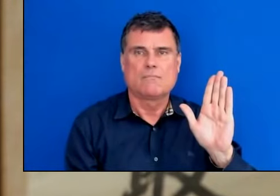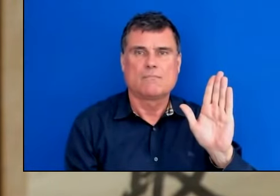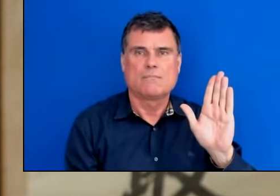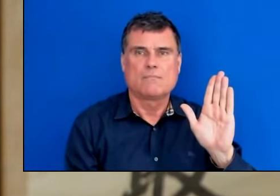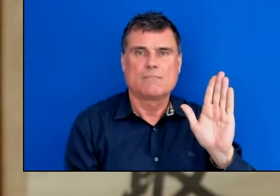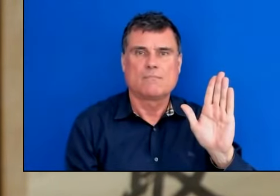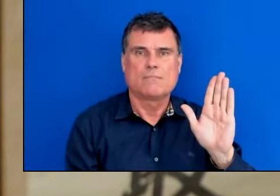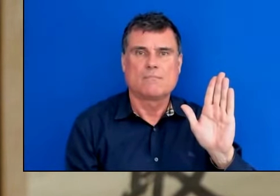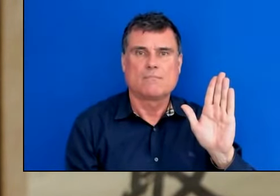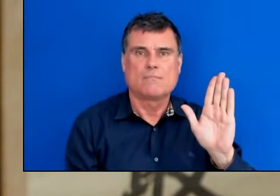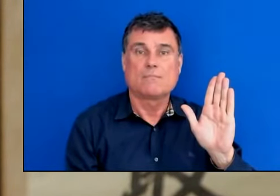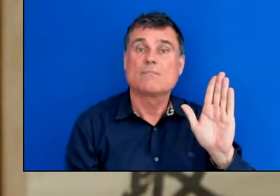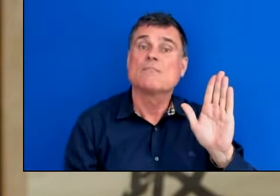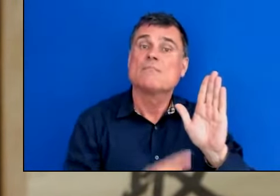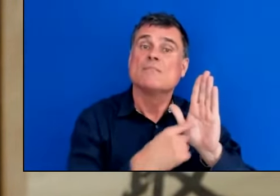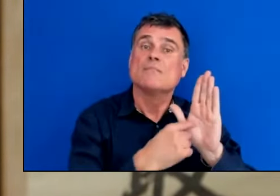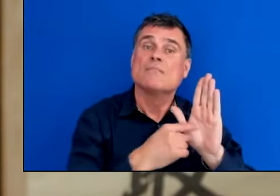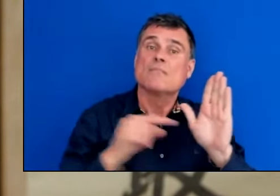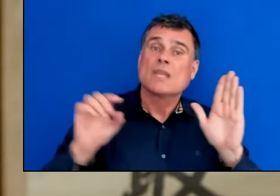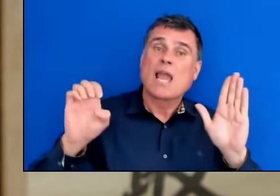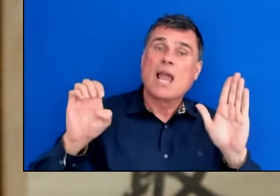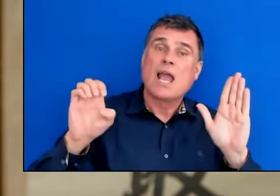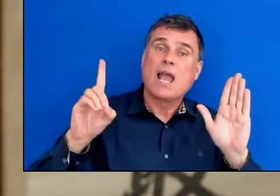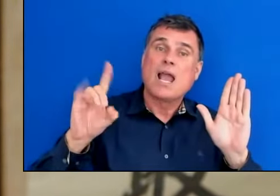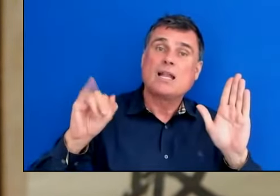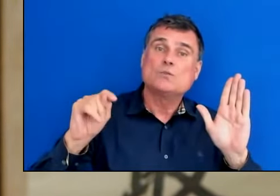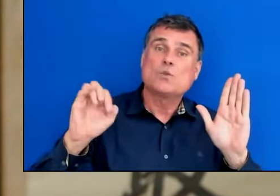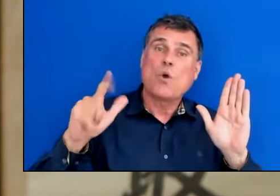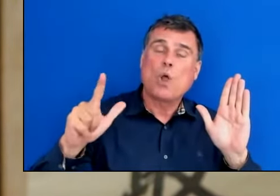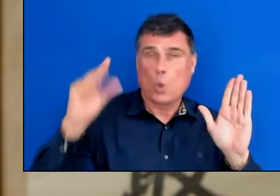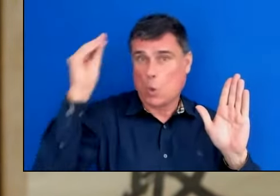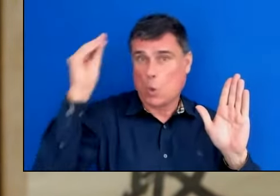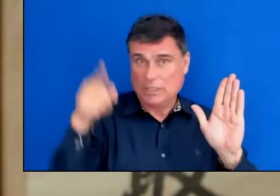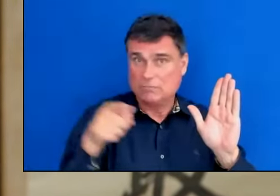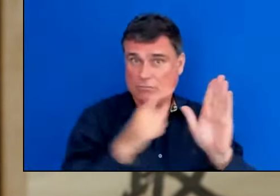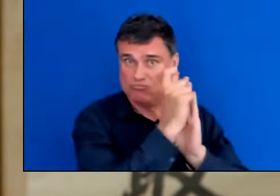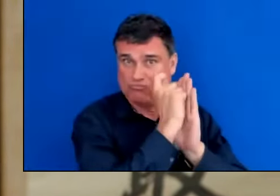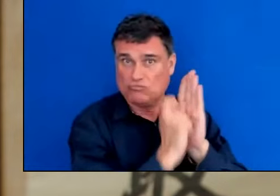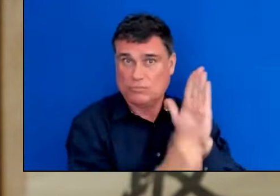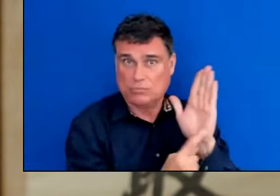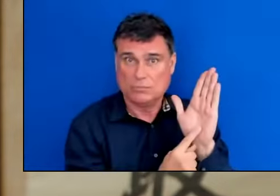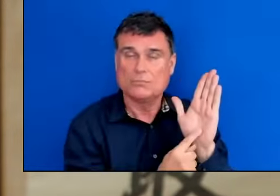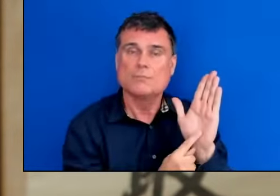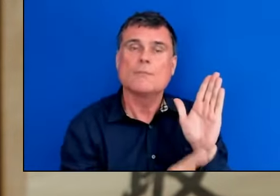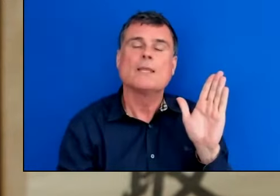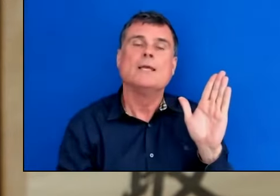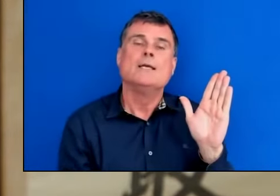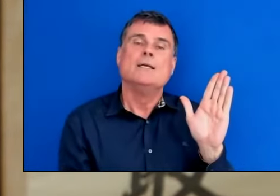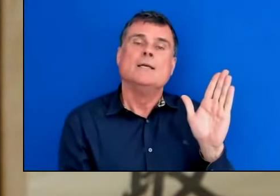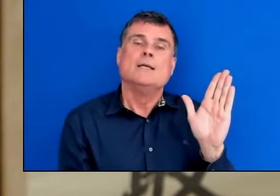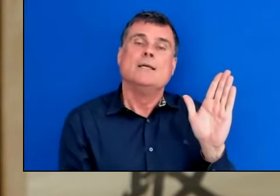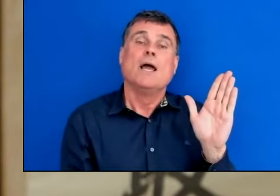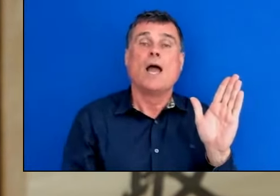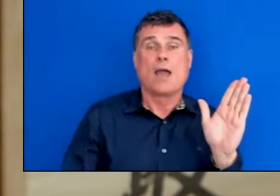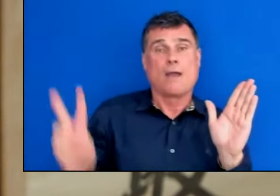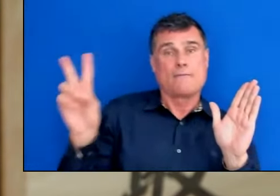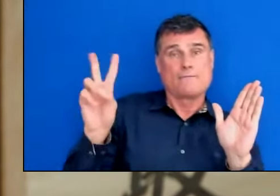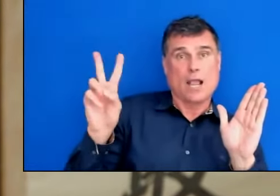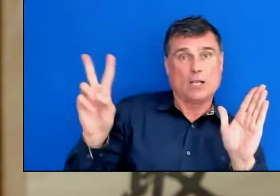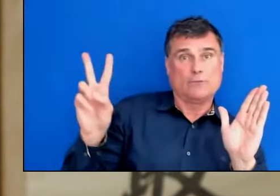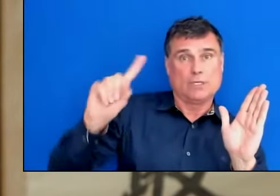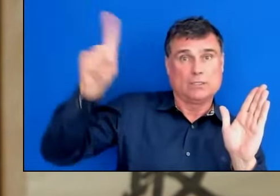So this editorial stated, and I quote, "The Vancouver Sun